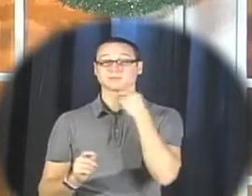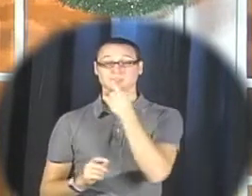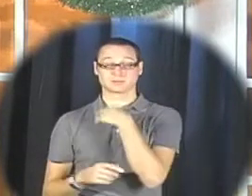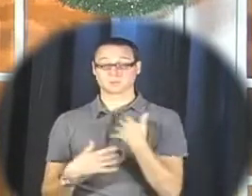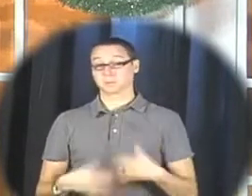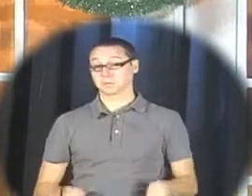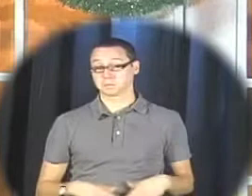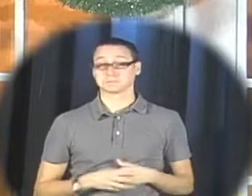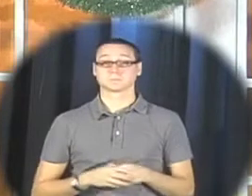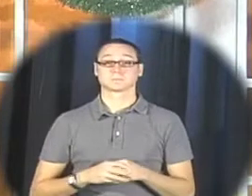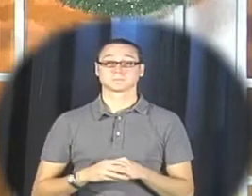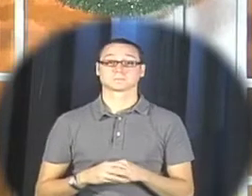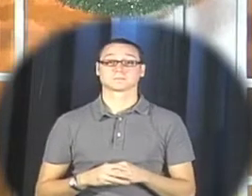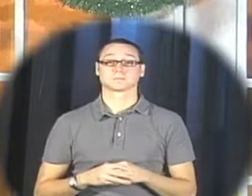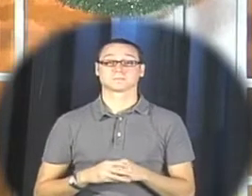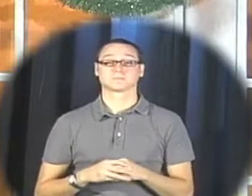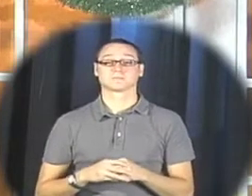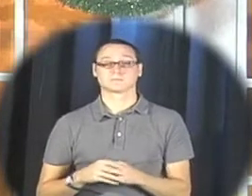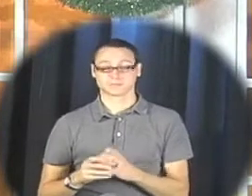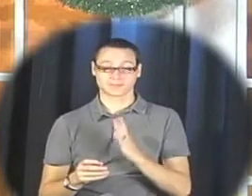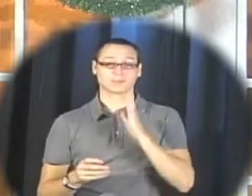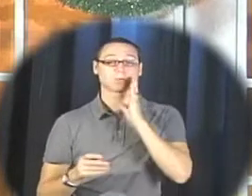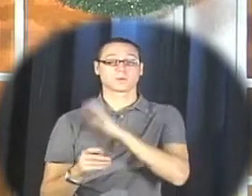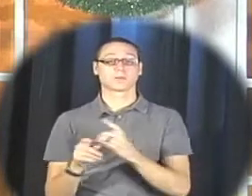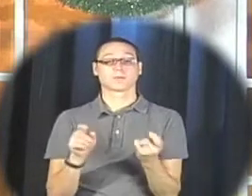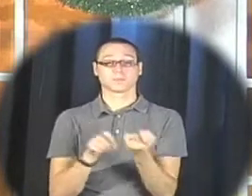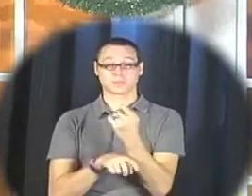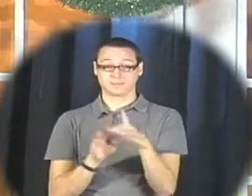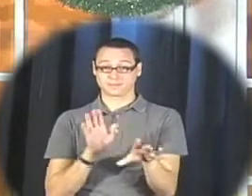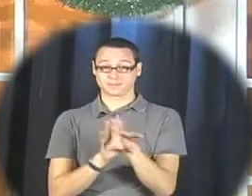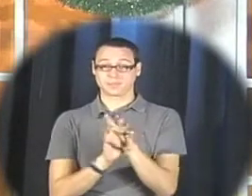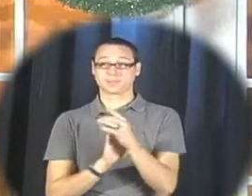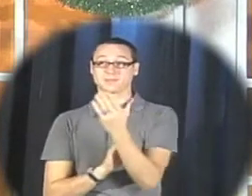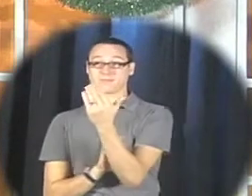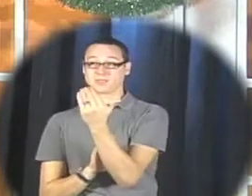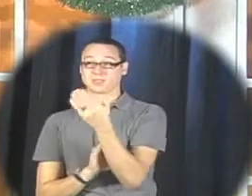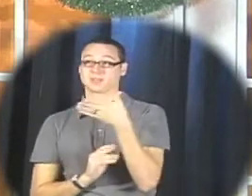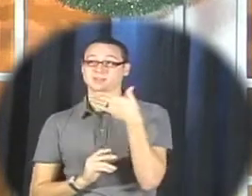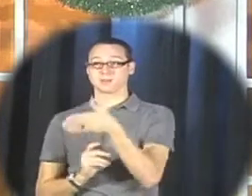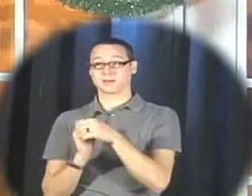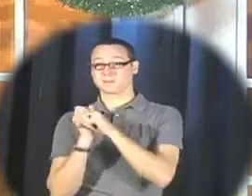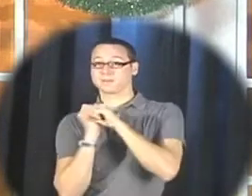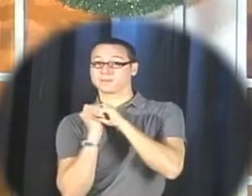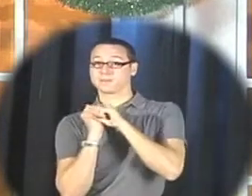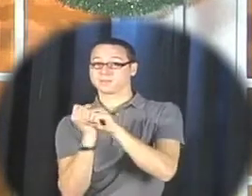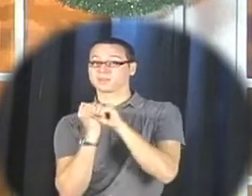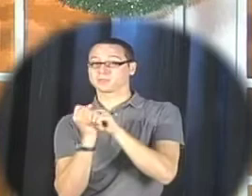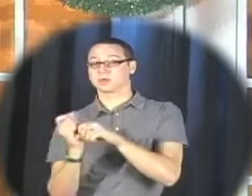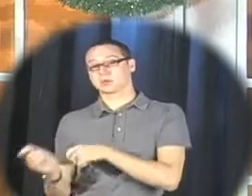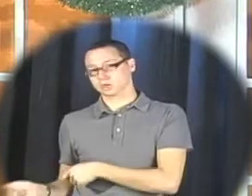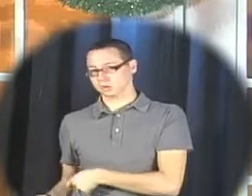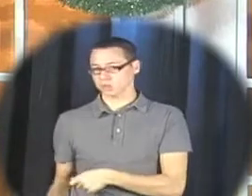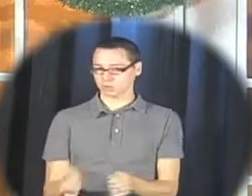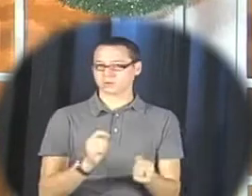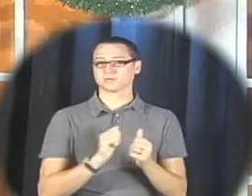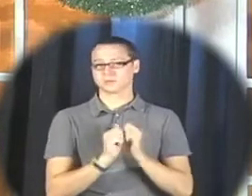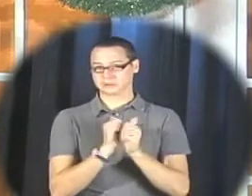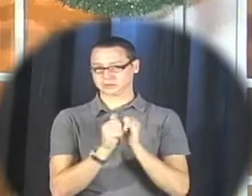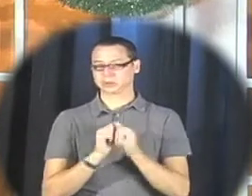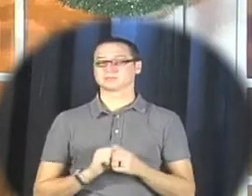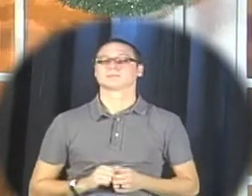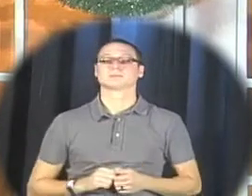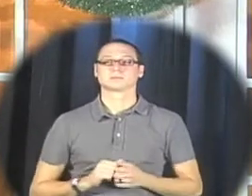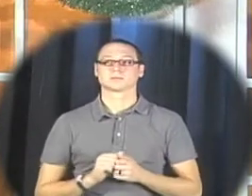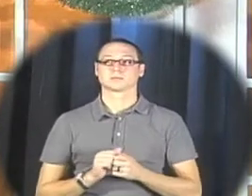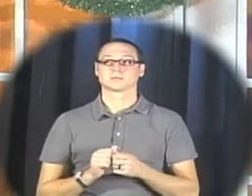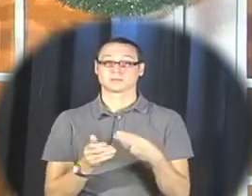and Chili Spoons. The winner will be drawn Saturday, December 15th at the Braves Baseball 20th Annual Golf Scramble. All proceeds